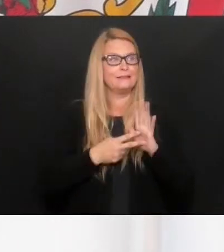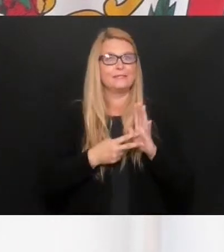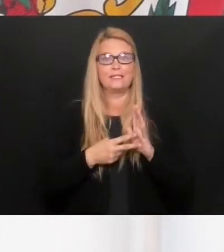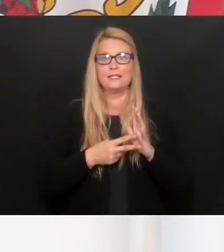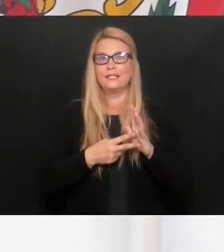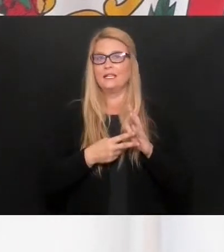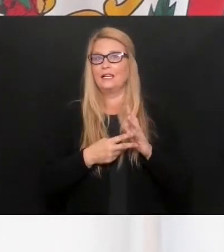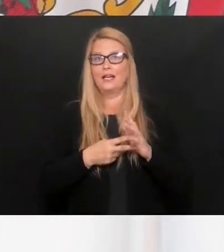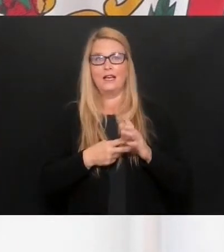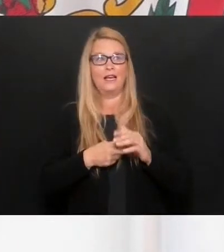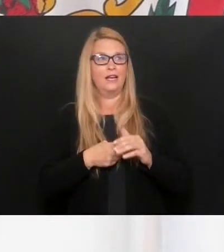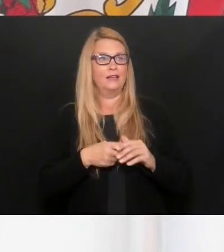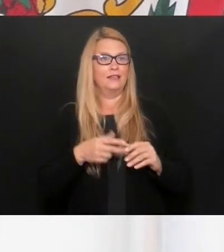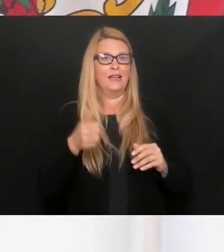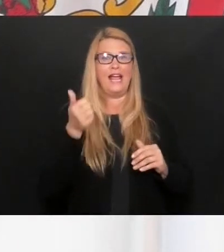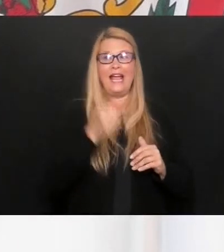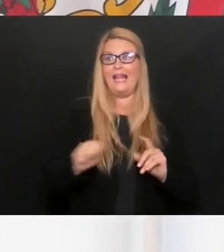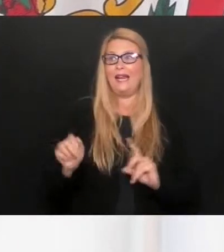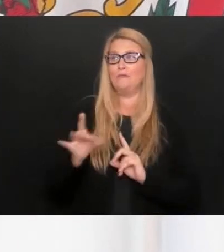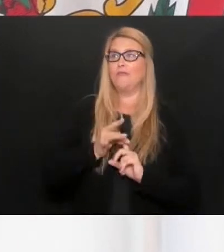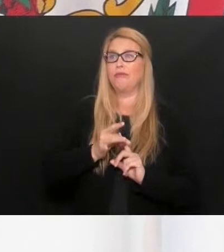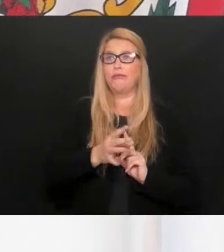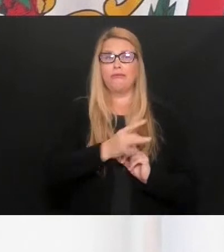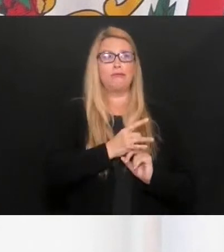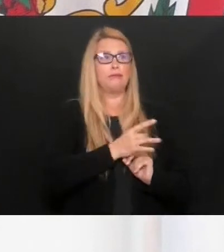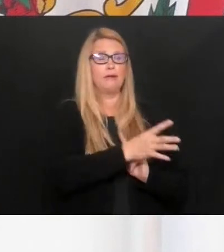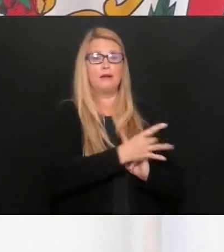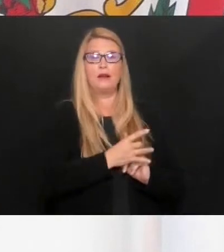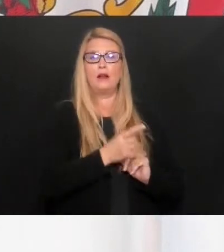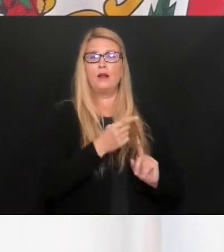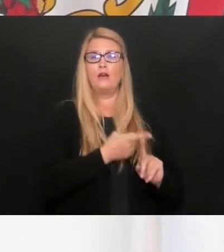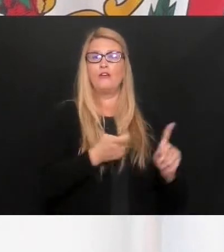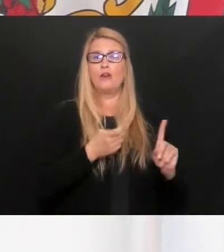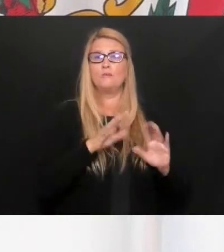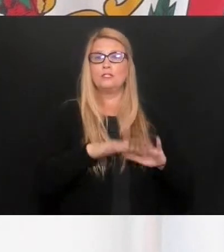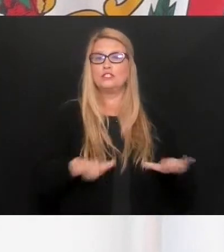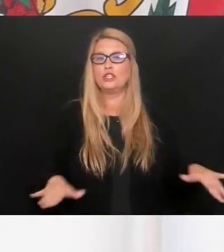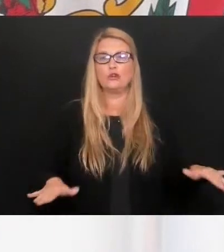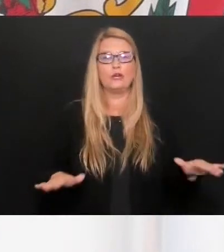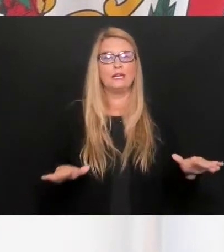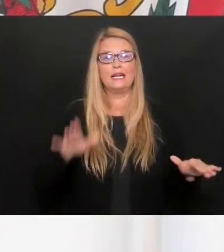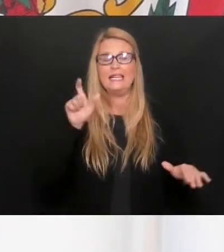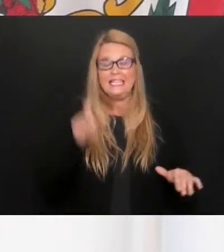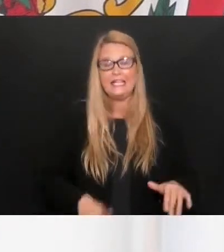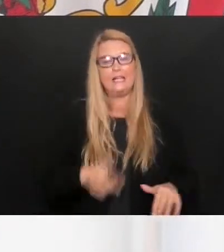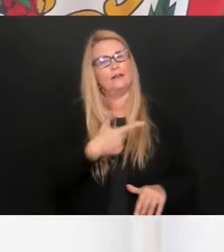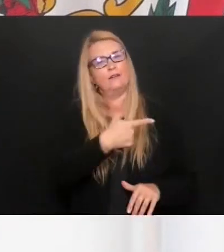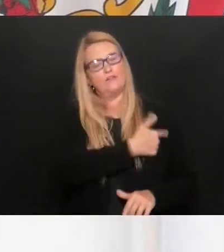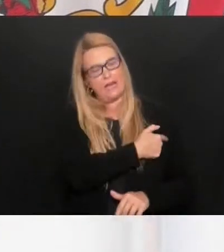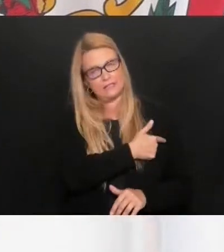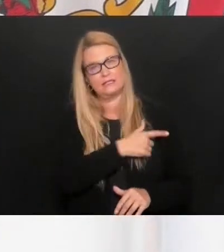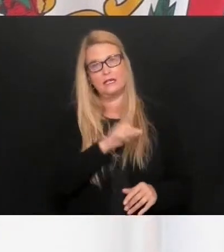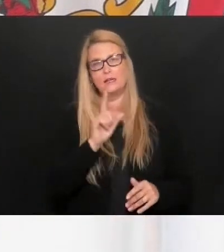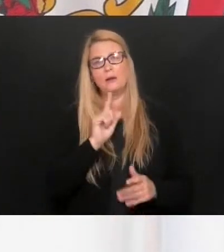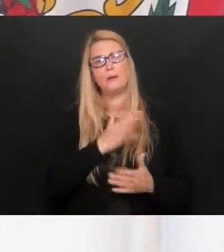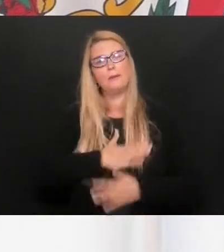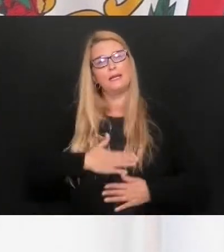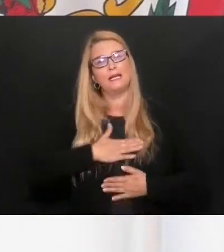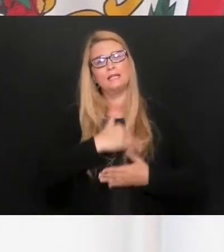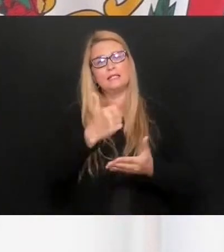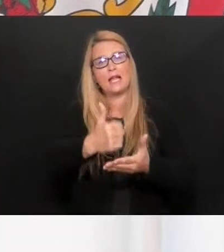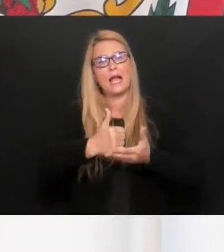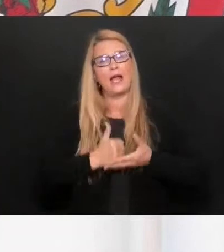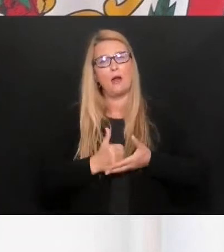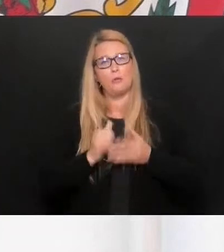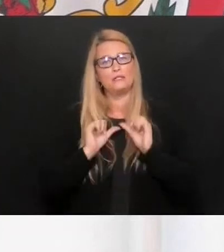from the side effects that they could possibly get and everything from this, in every way need vaccinated. Please help us to continue to get